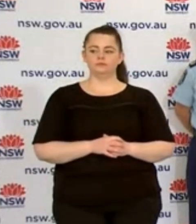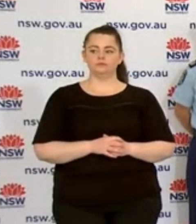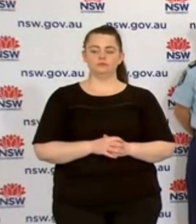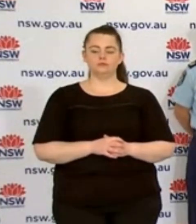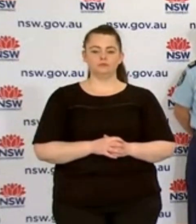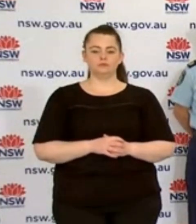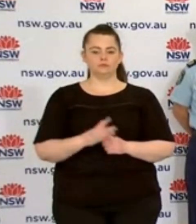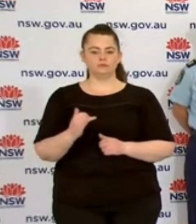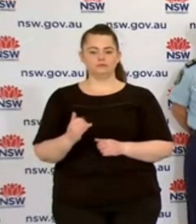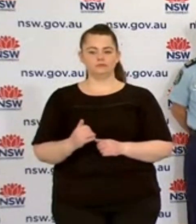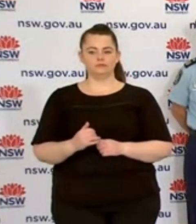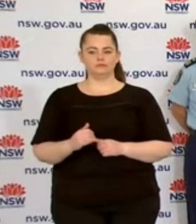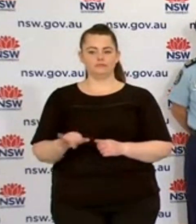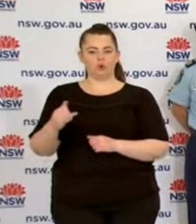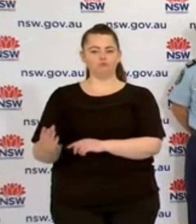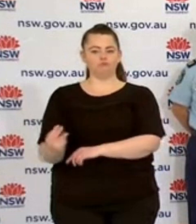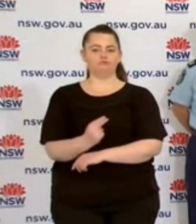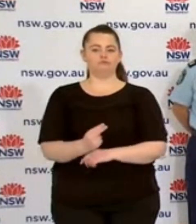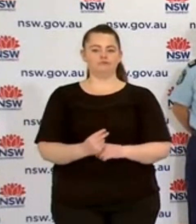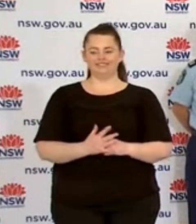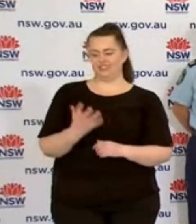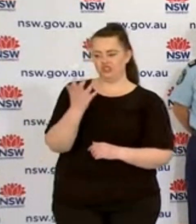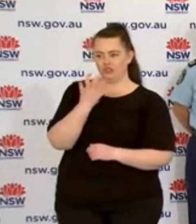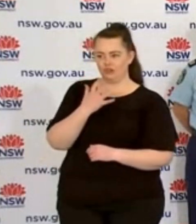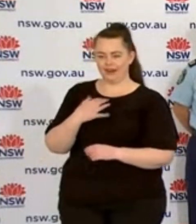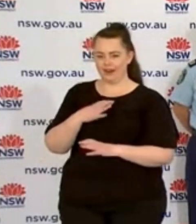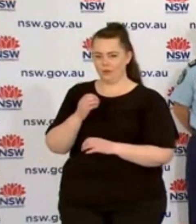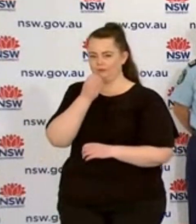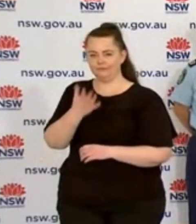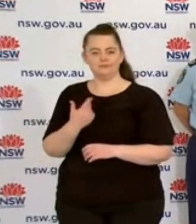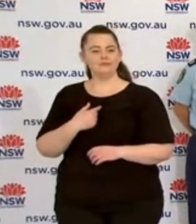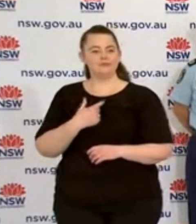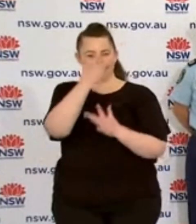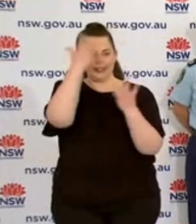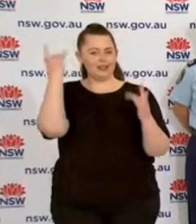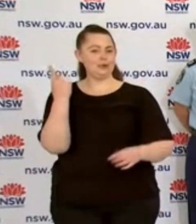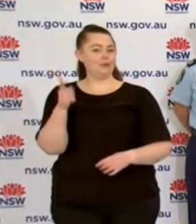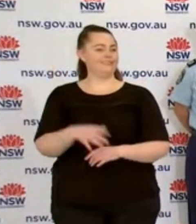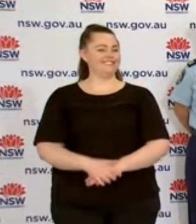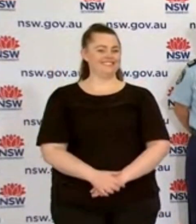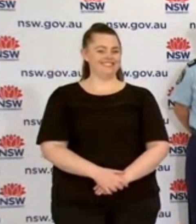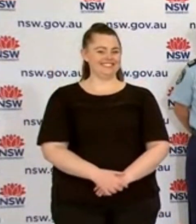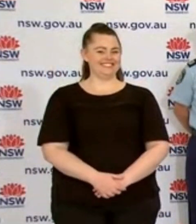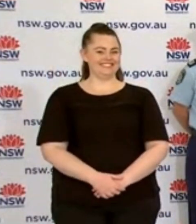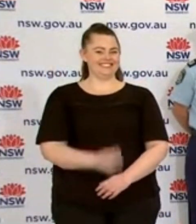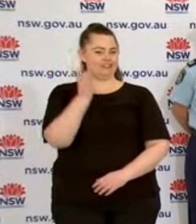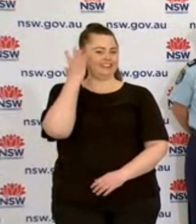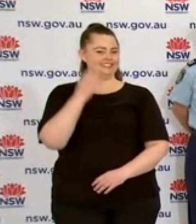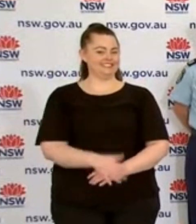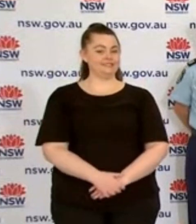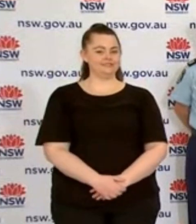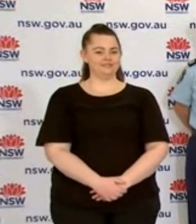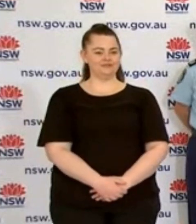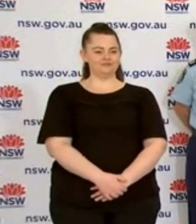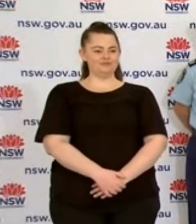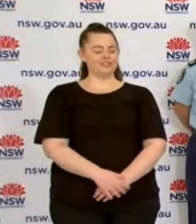that's okay. It's okay, don't worry. I won't dob you in. Nobody at home knows who that was. So getting back to the serious issue I was talking about,